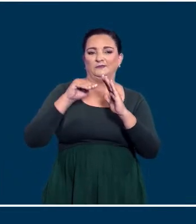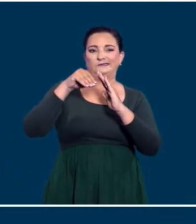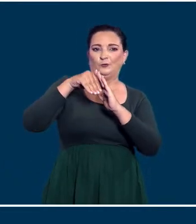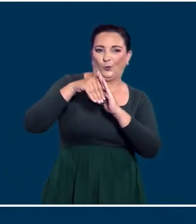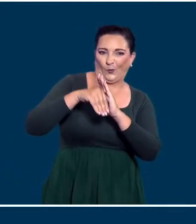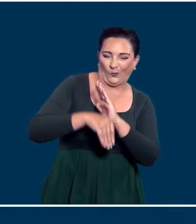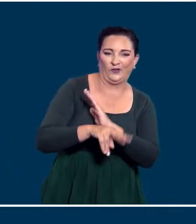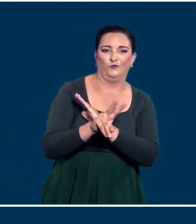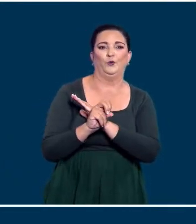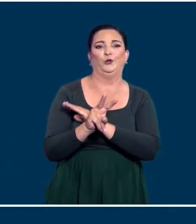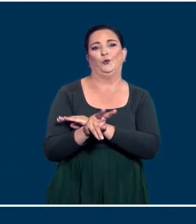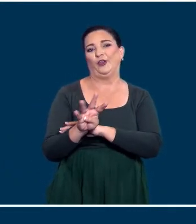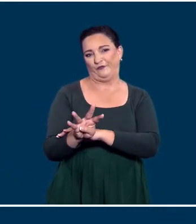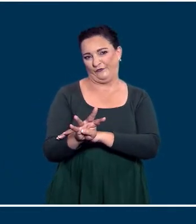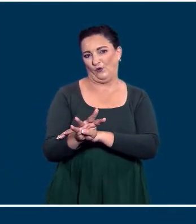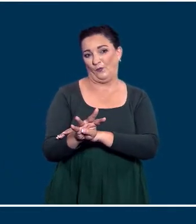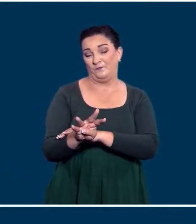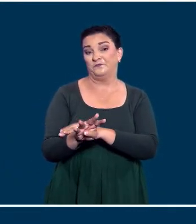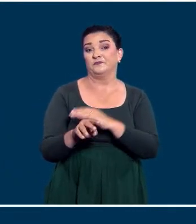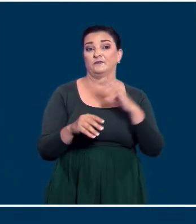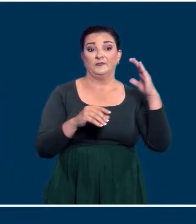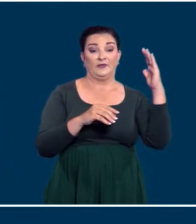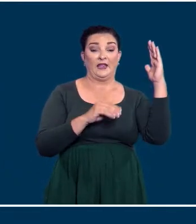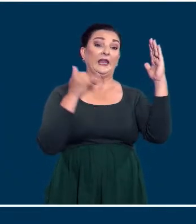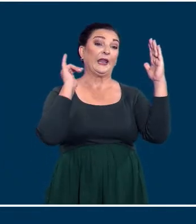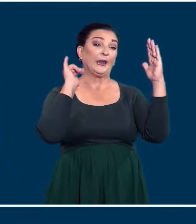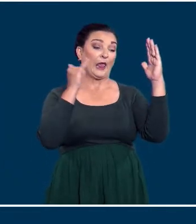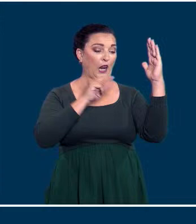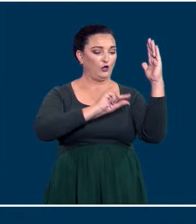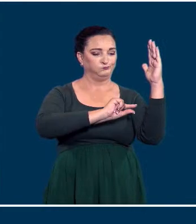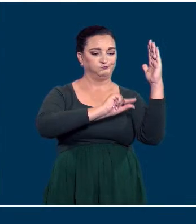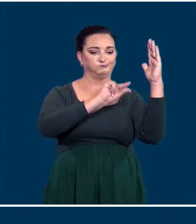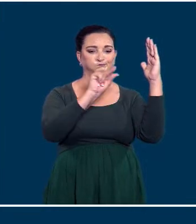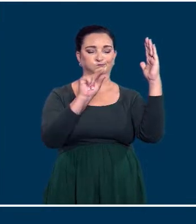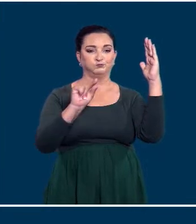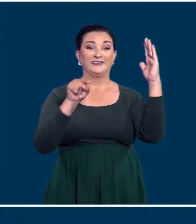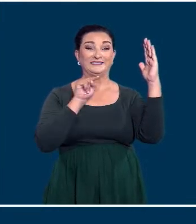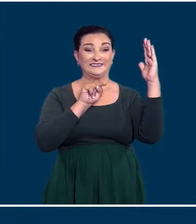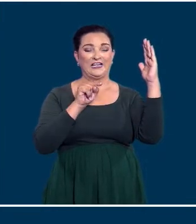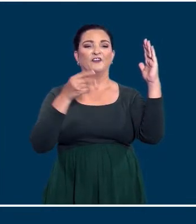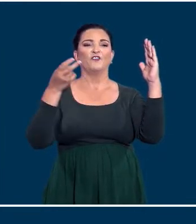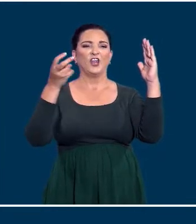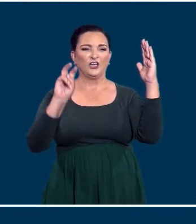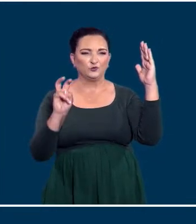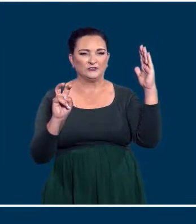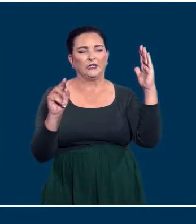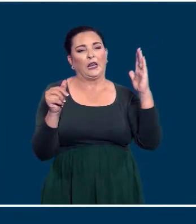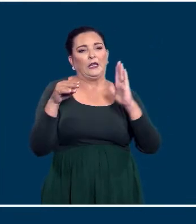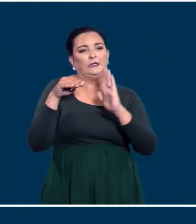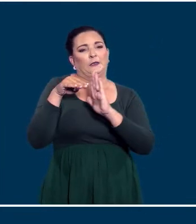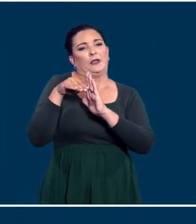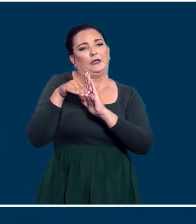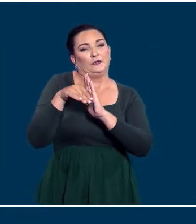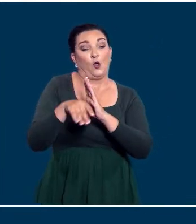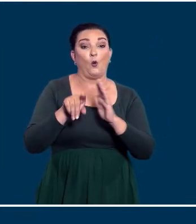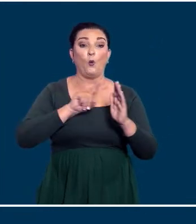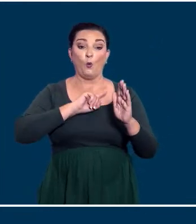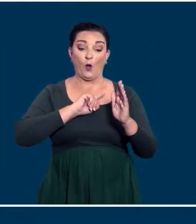2024. And even electricity, which is the yellow, starts to come down a little bit. So we expected